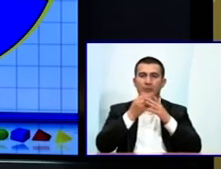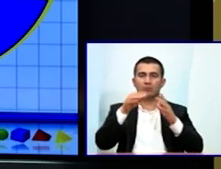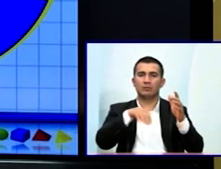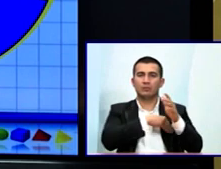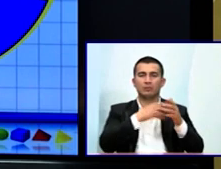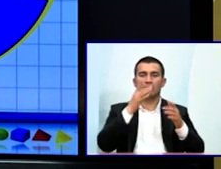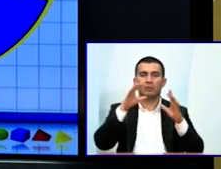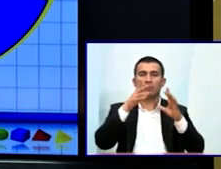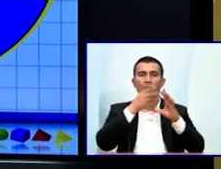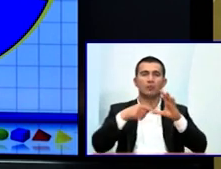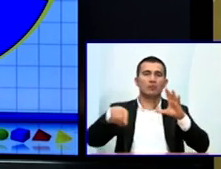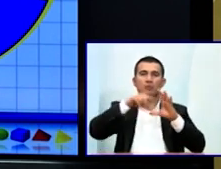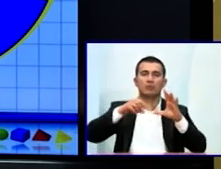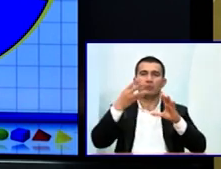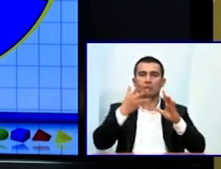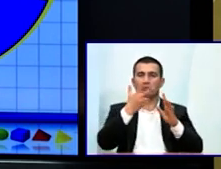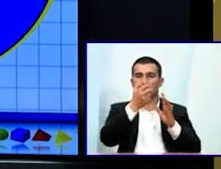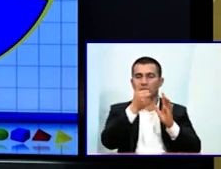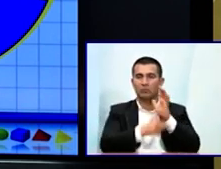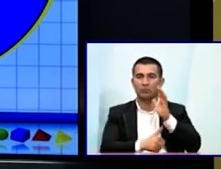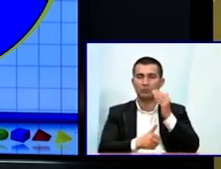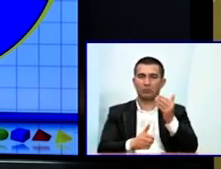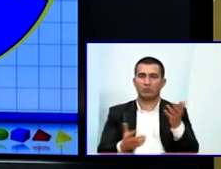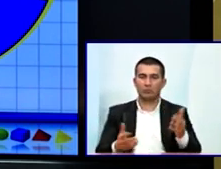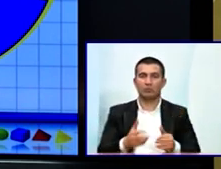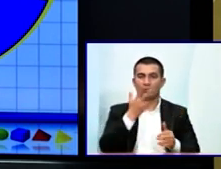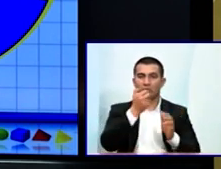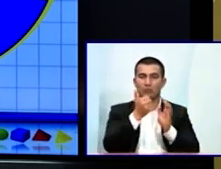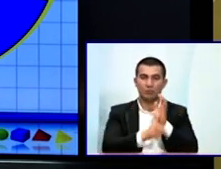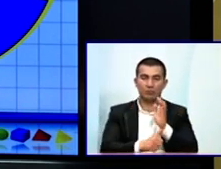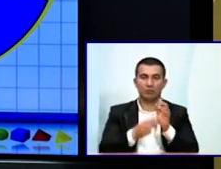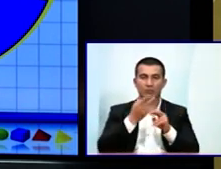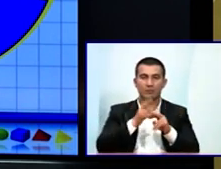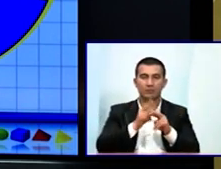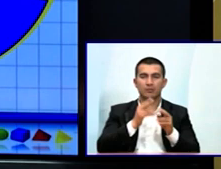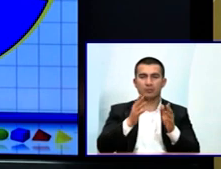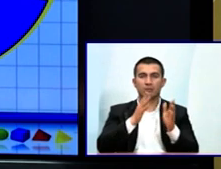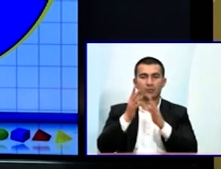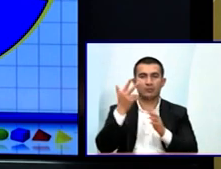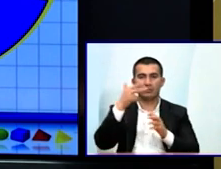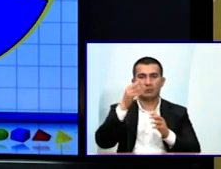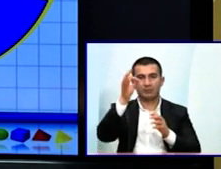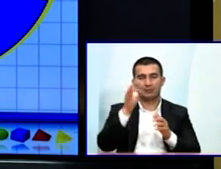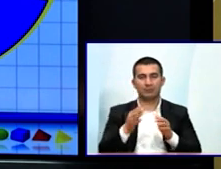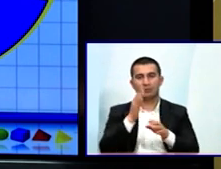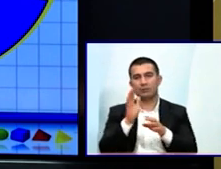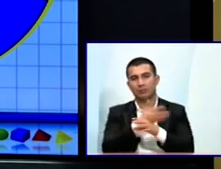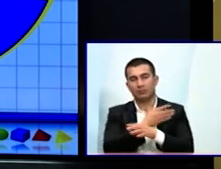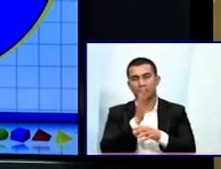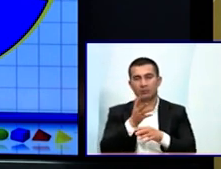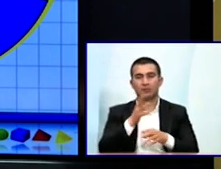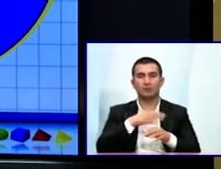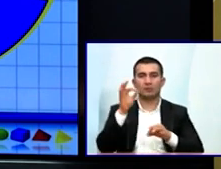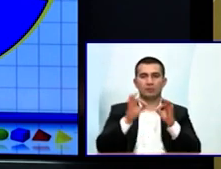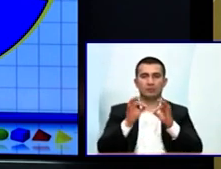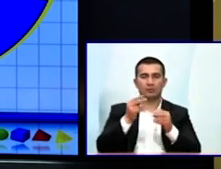360 gradusga teng. Biz 360 gradusdan 30% ni ajratib chizishimiz uchun